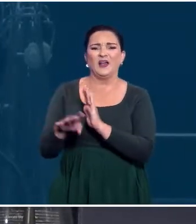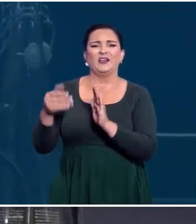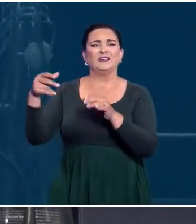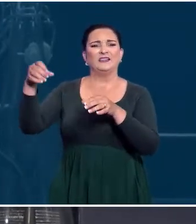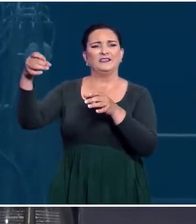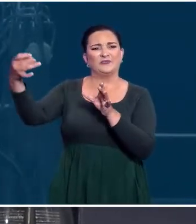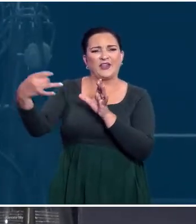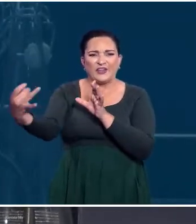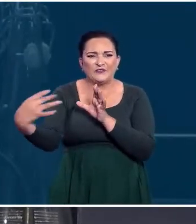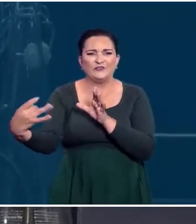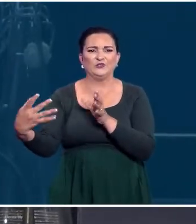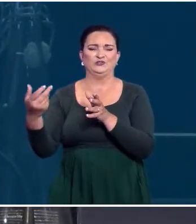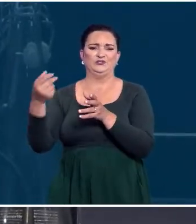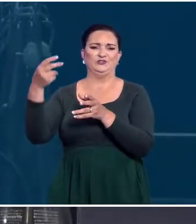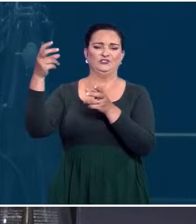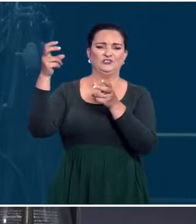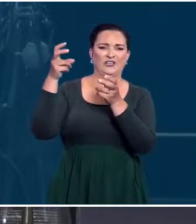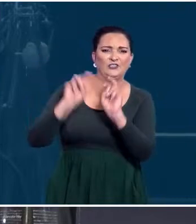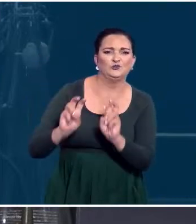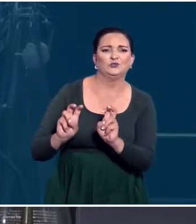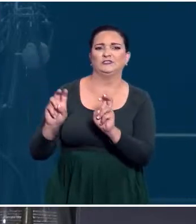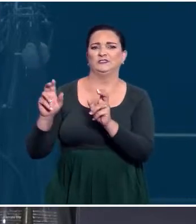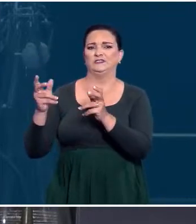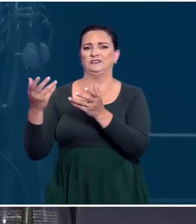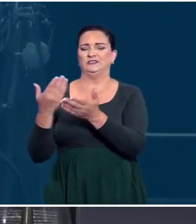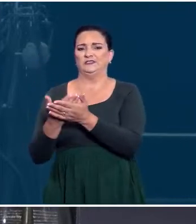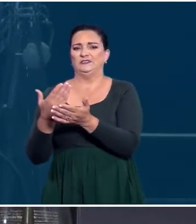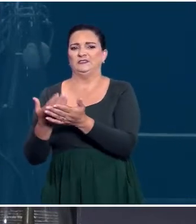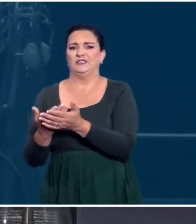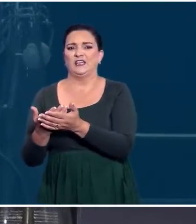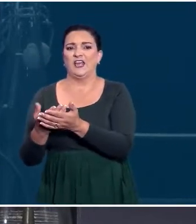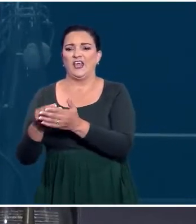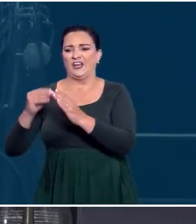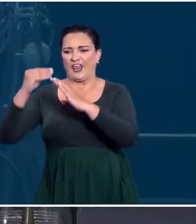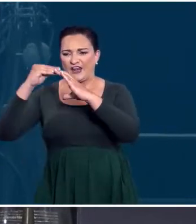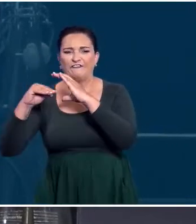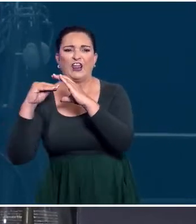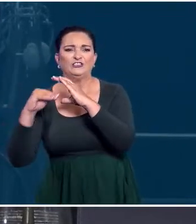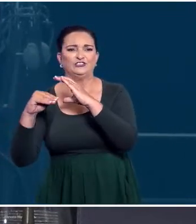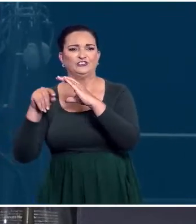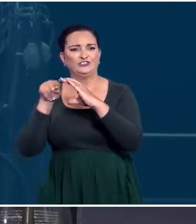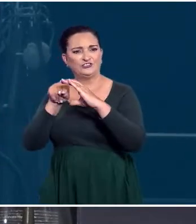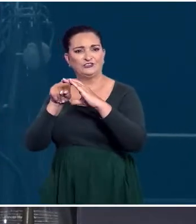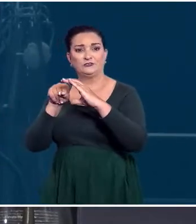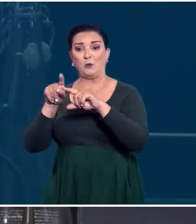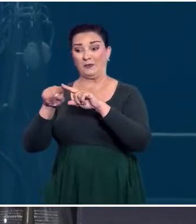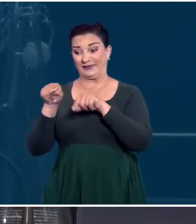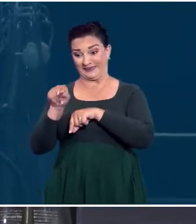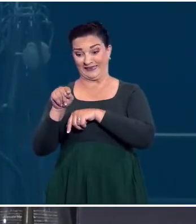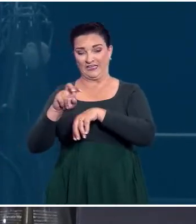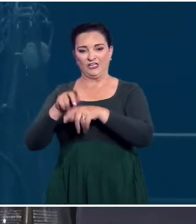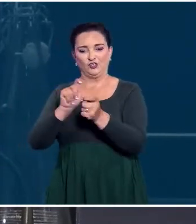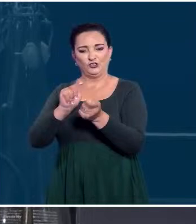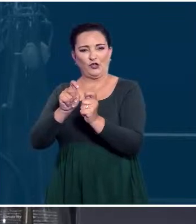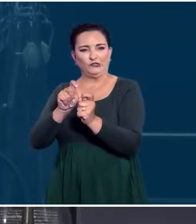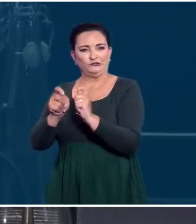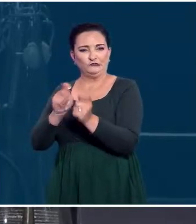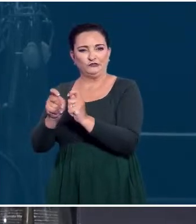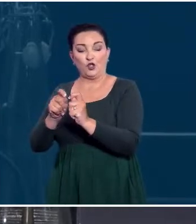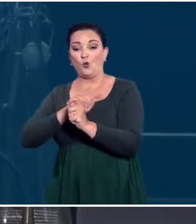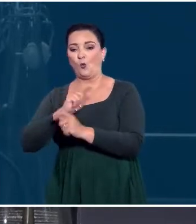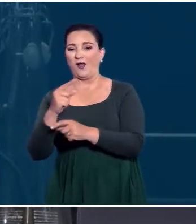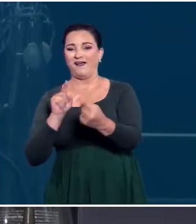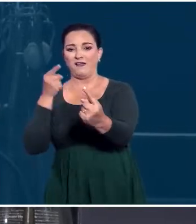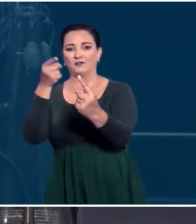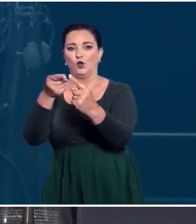above 11-12%, puts a bit of a burden on relative prices to adjust when you bring your target very